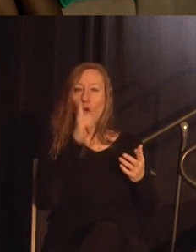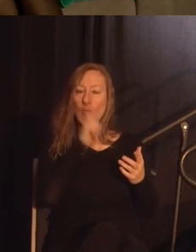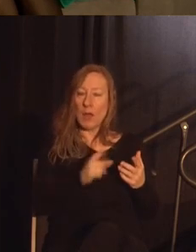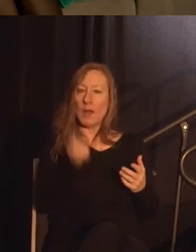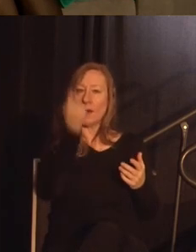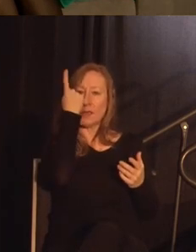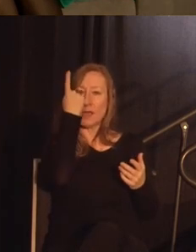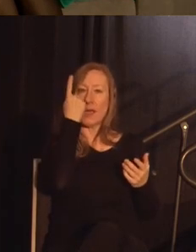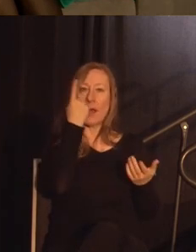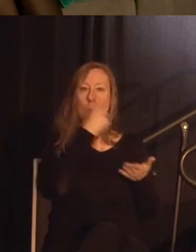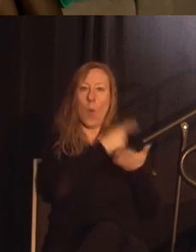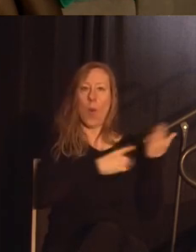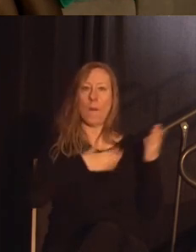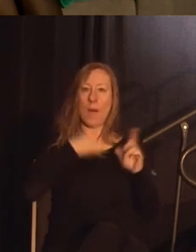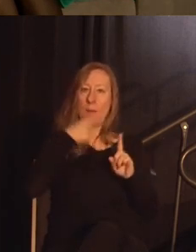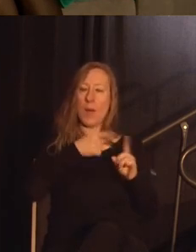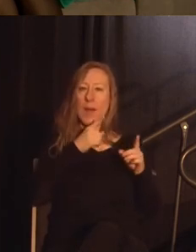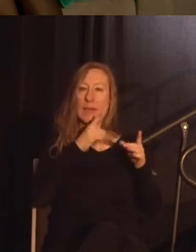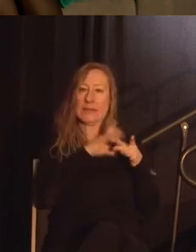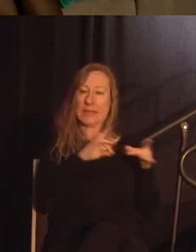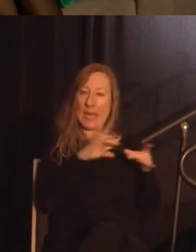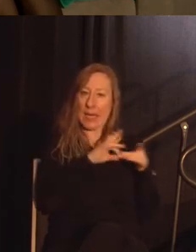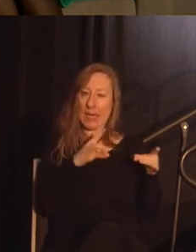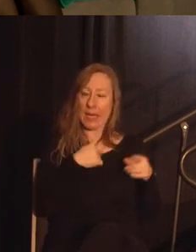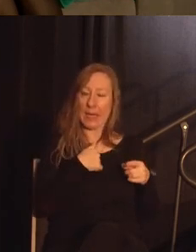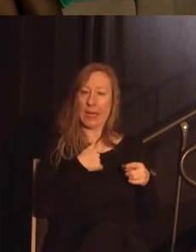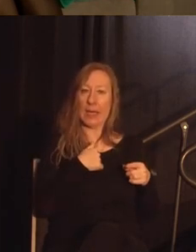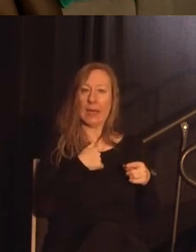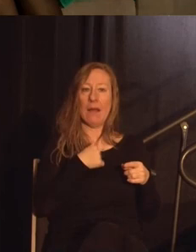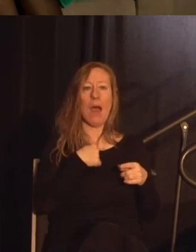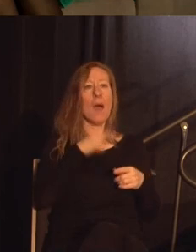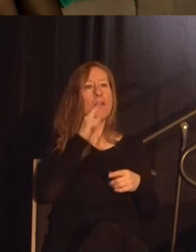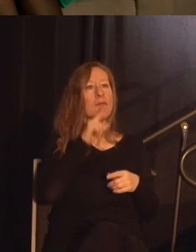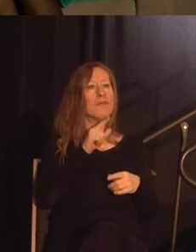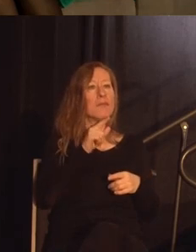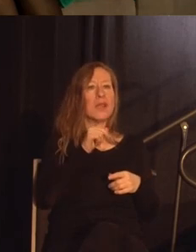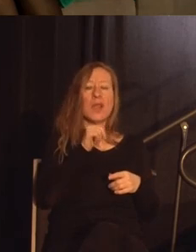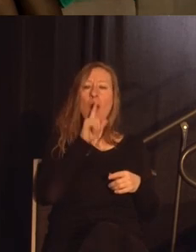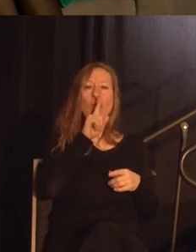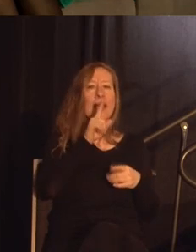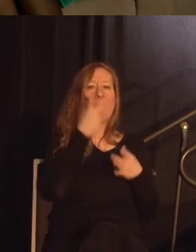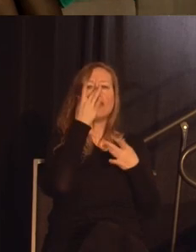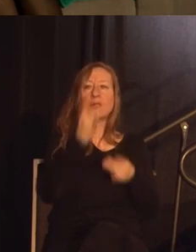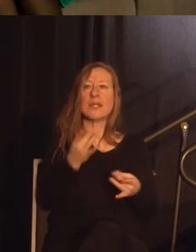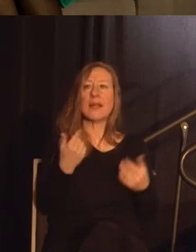understand what I was saying and why I was saying it. I was never interested in having kind of a